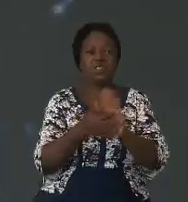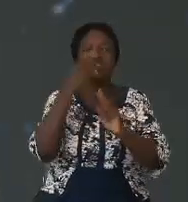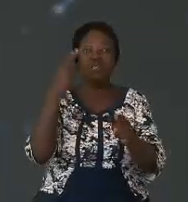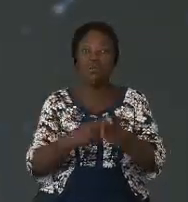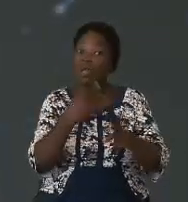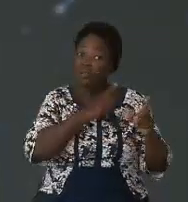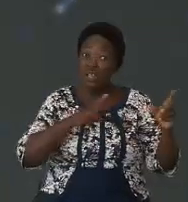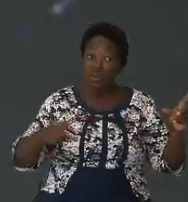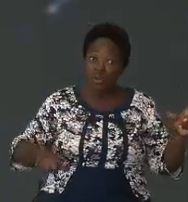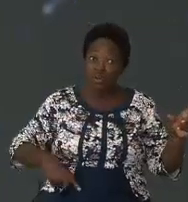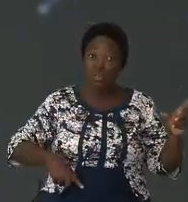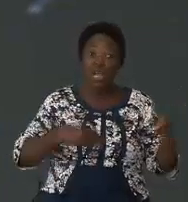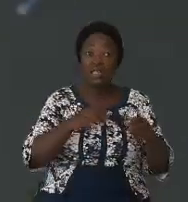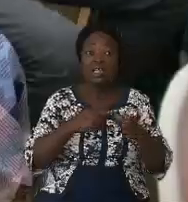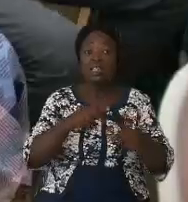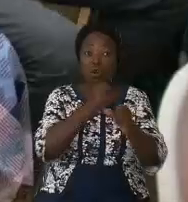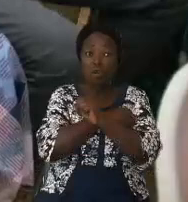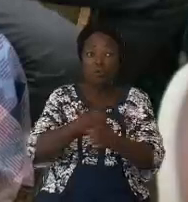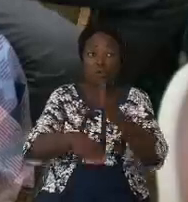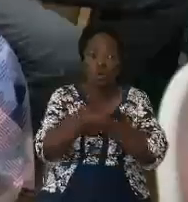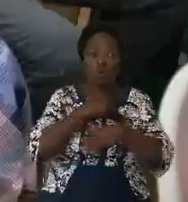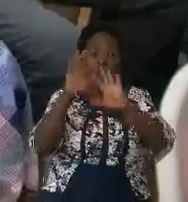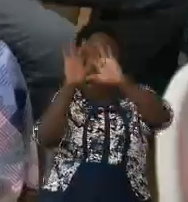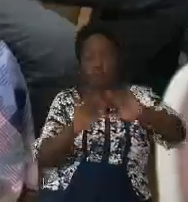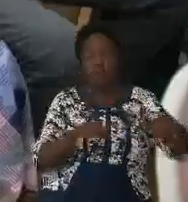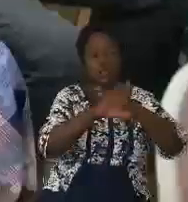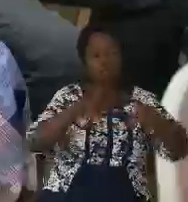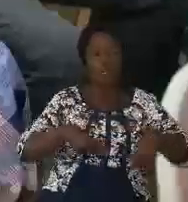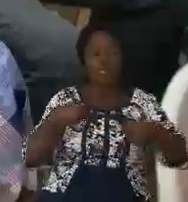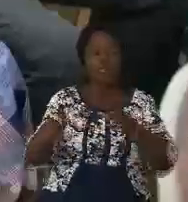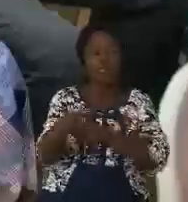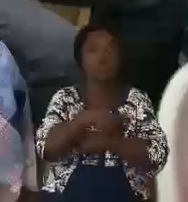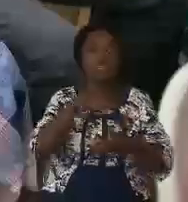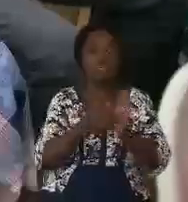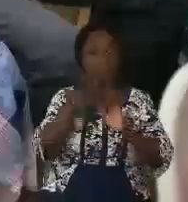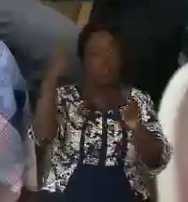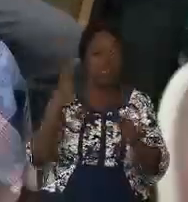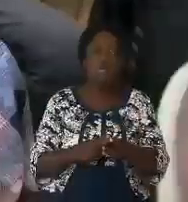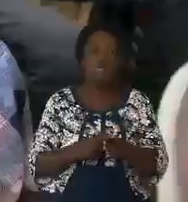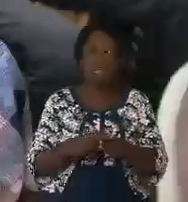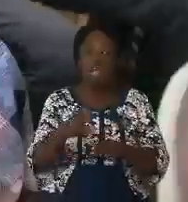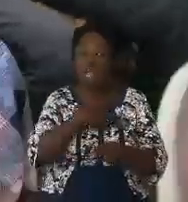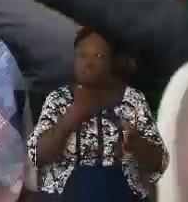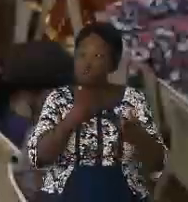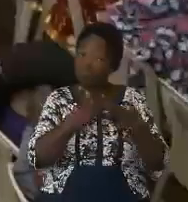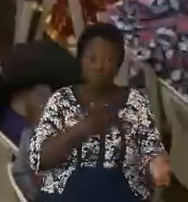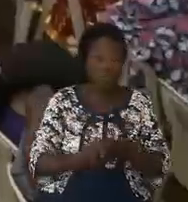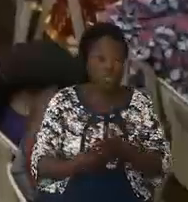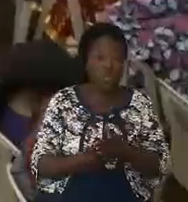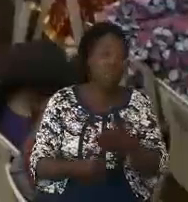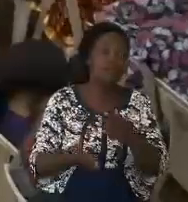heaven that you are going to have mercy today. The love of God is going to flow into your life today